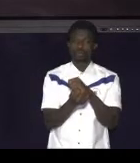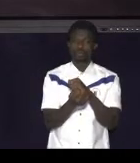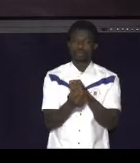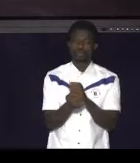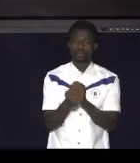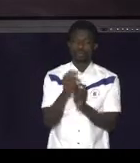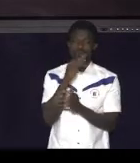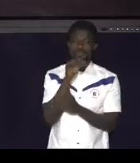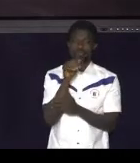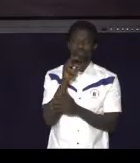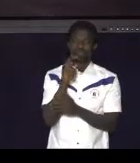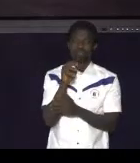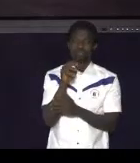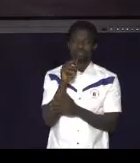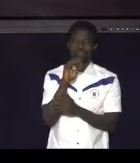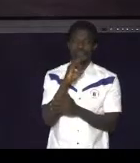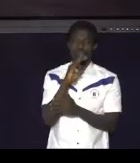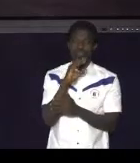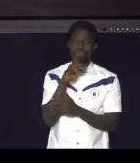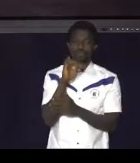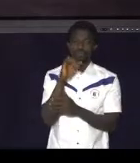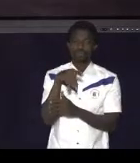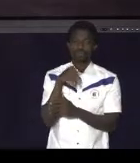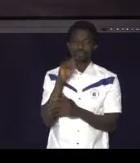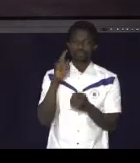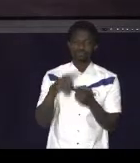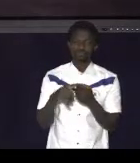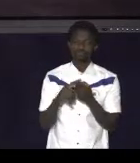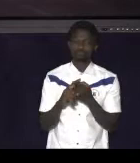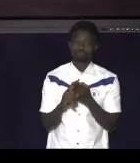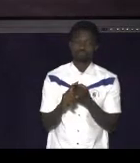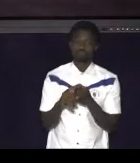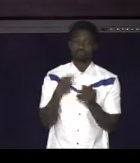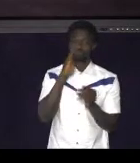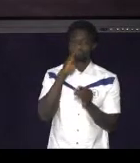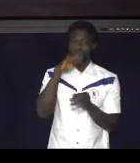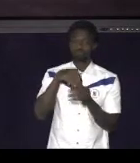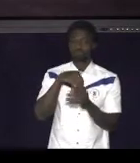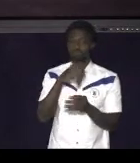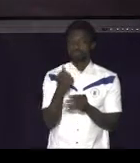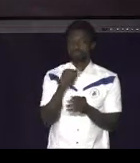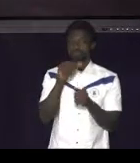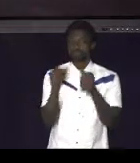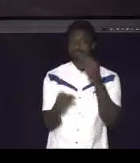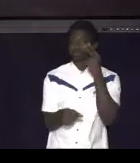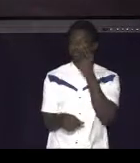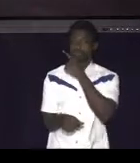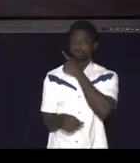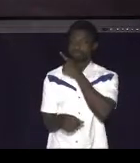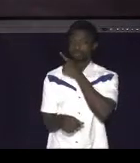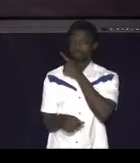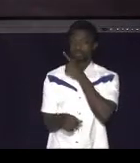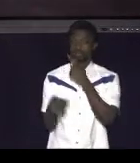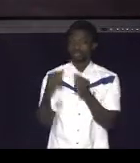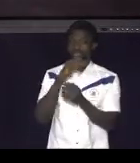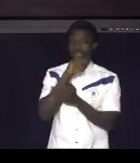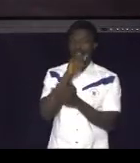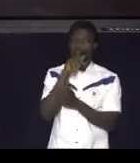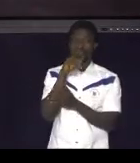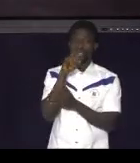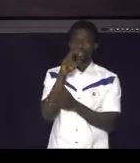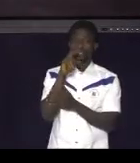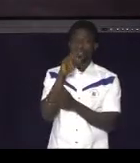flipped, can be rotated to fit in here. Besides, this angle and this angle are alternate